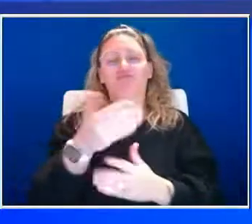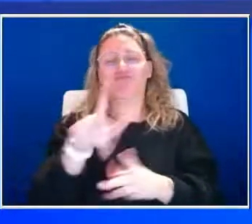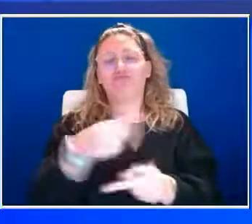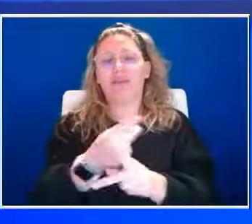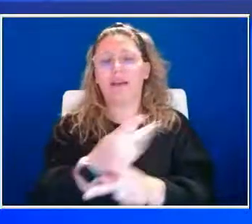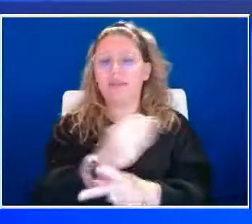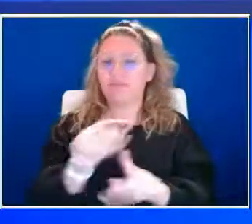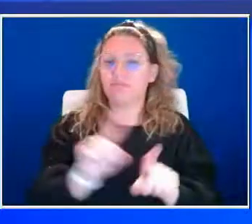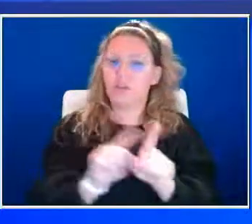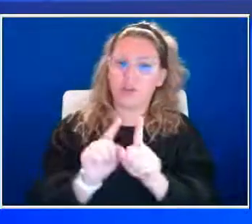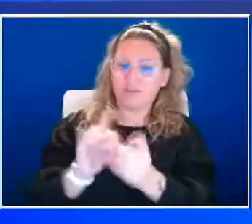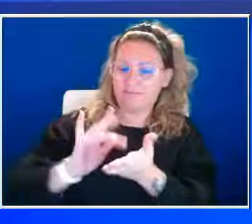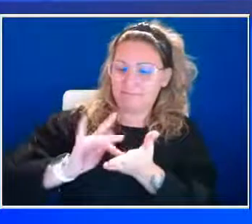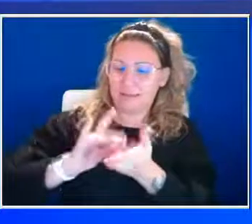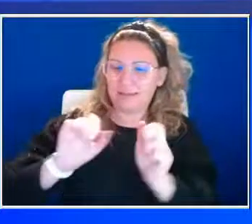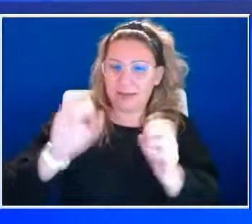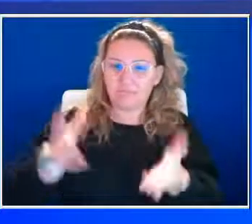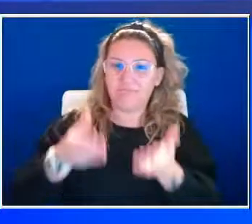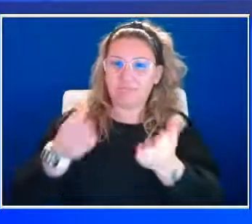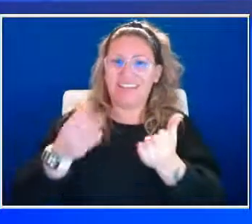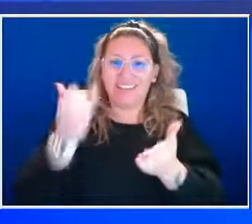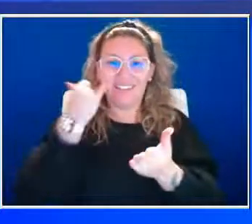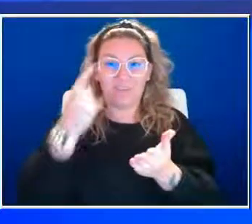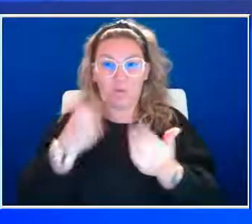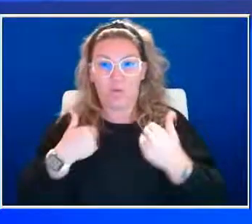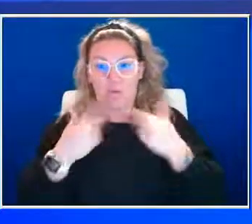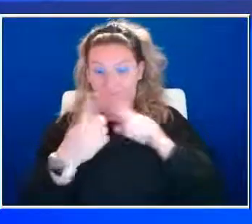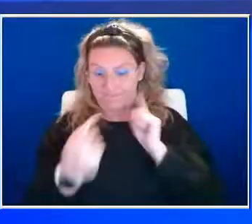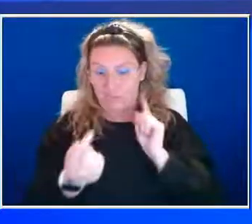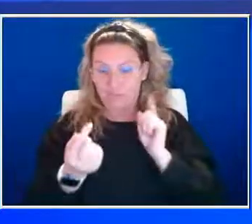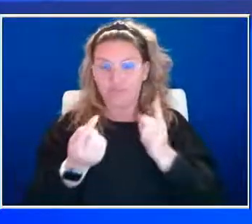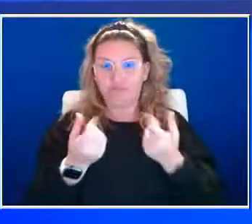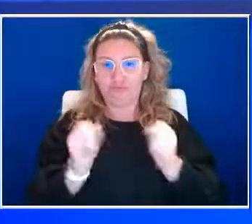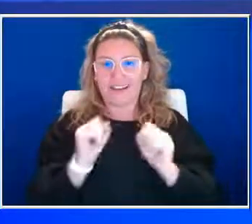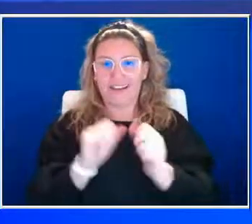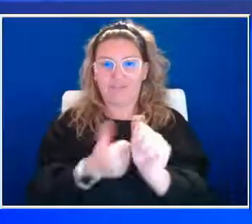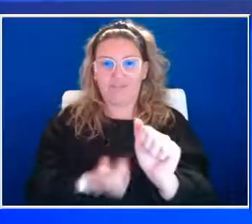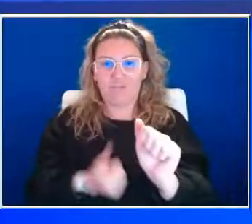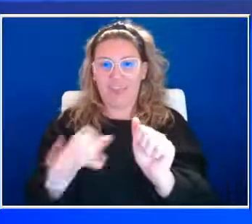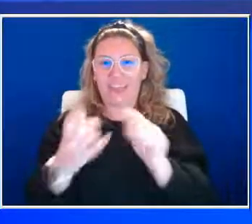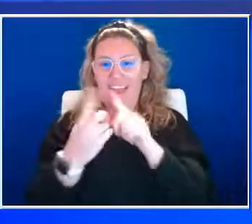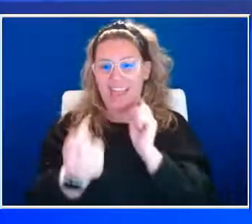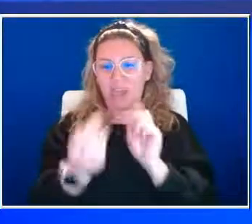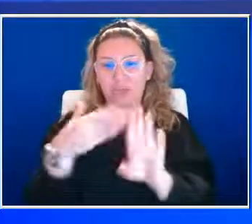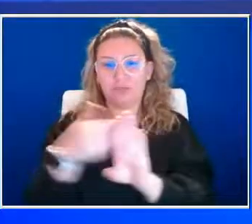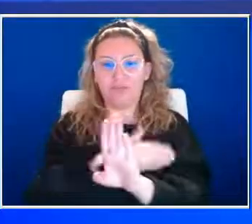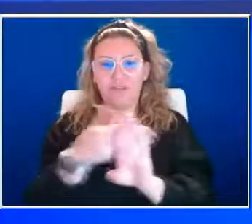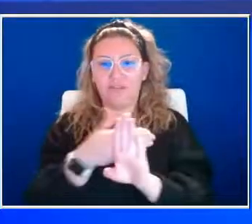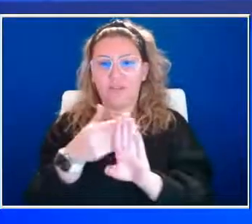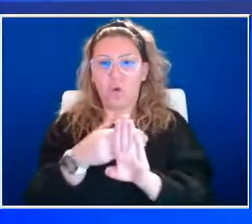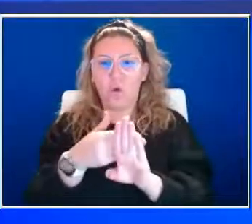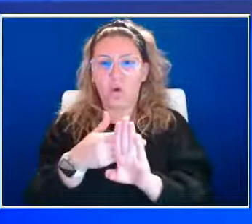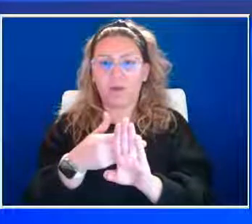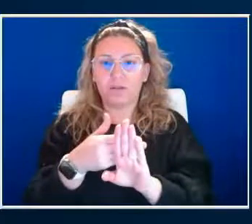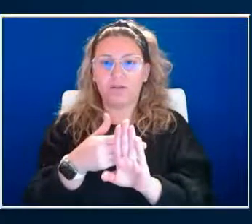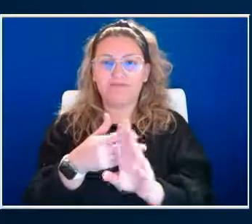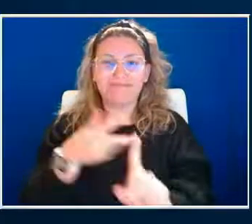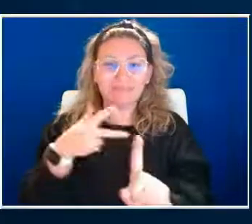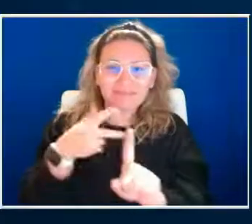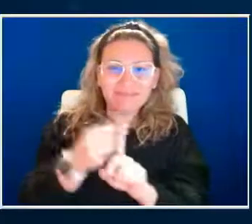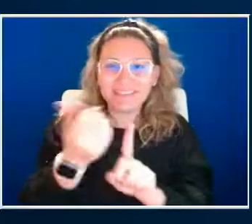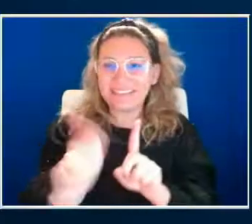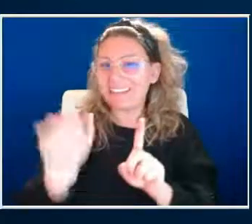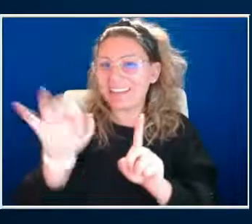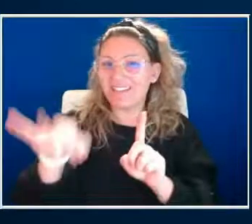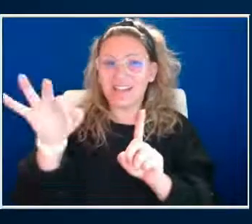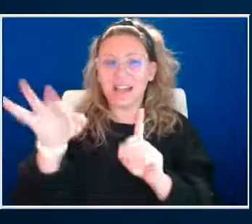can give in case you do have an allergy to try to avoid you getting that allergy prior to us injecting any of the dyes. Angie wants